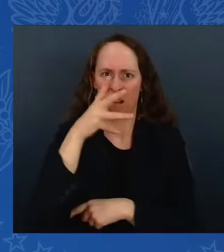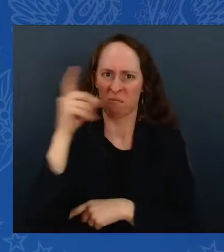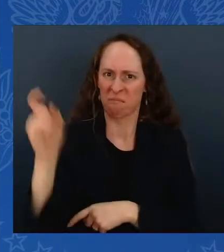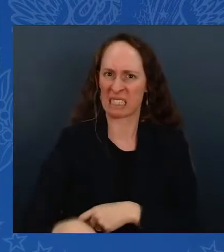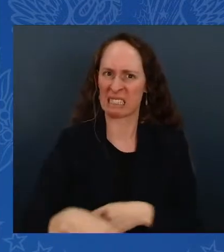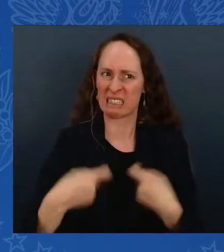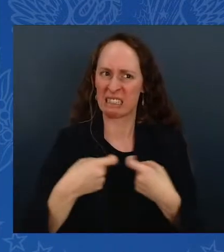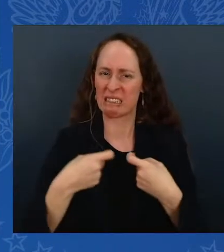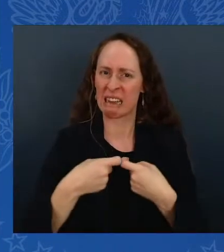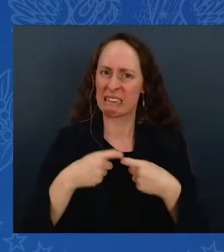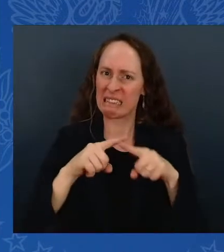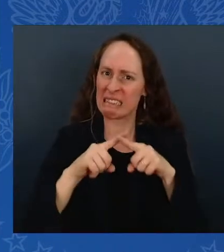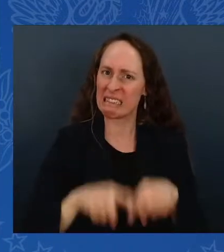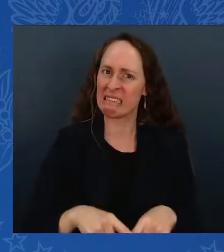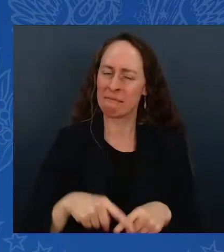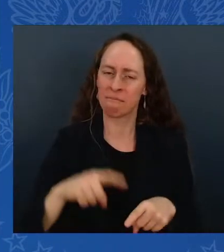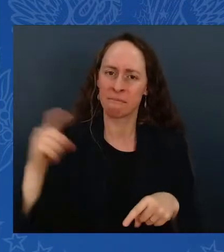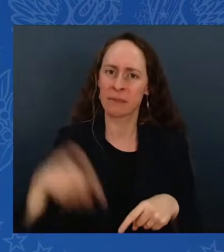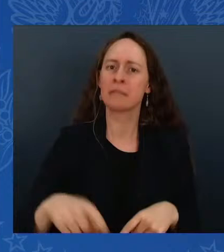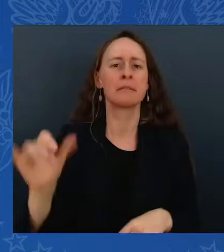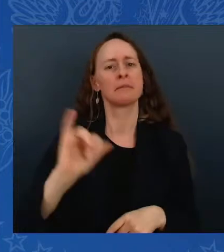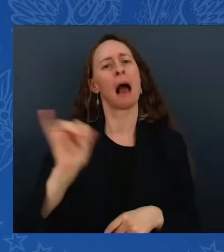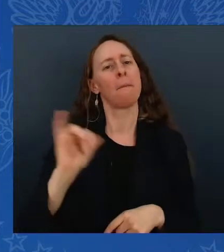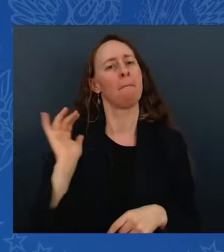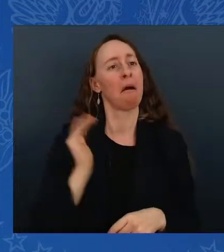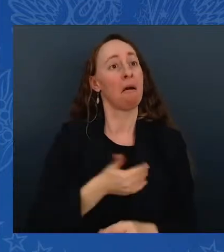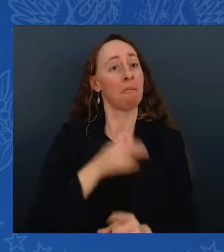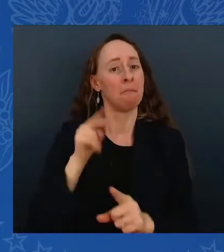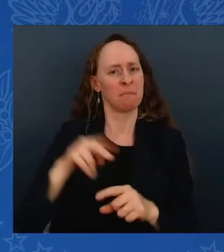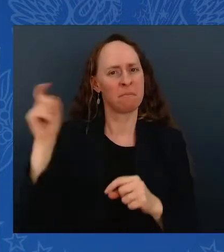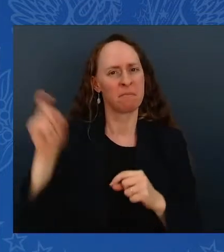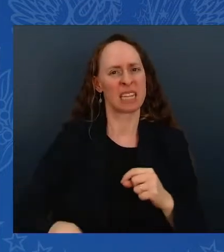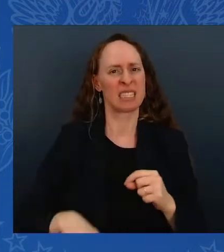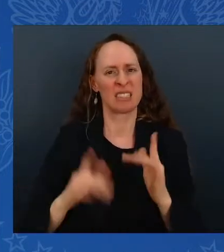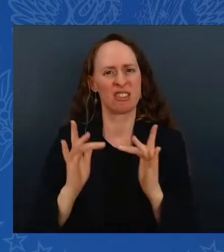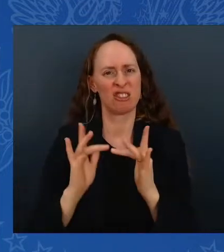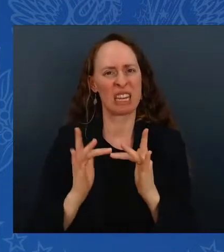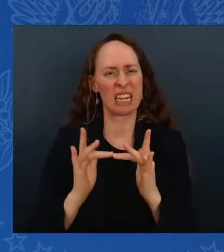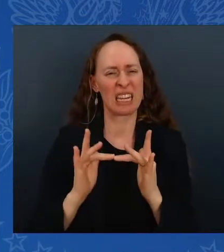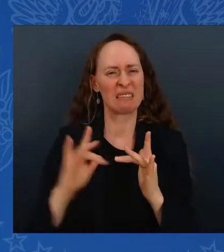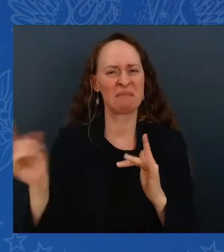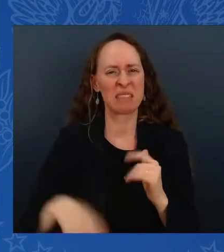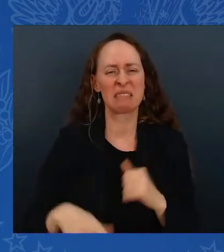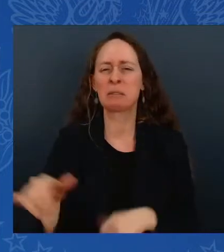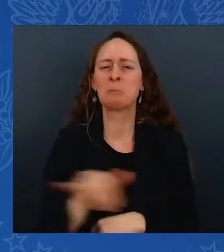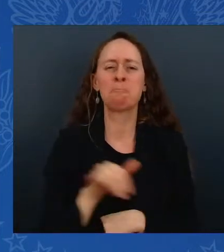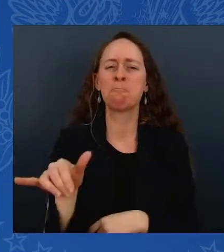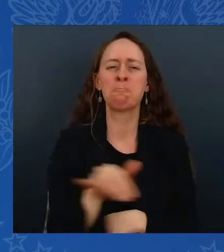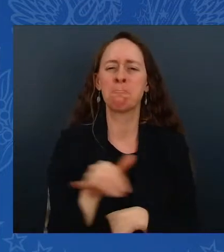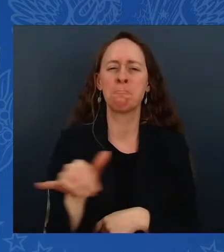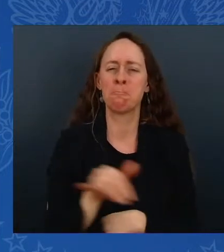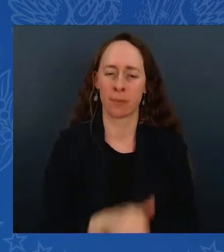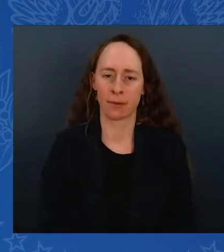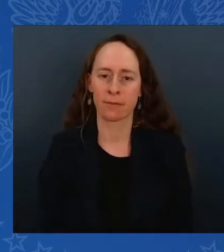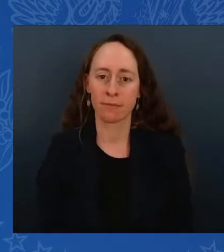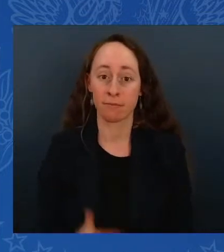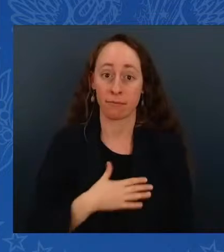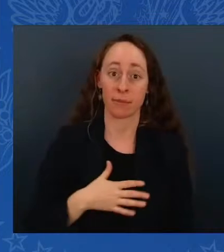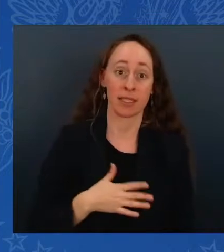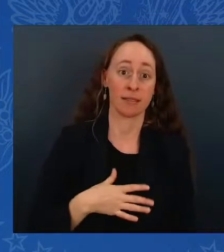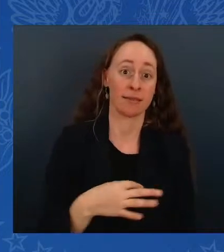electricity was during his period. I remember saying that to my younger staff, and they looked at me, well, what are you talking about? But